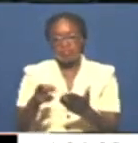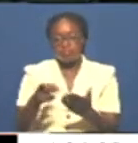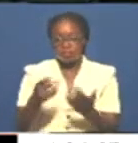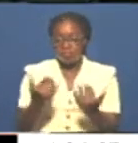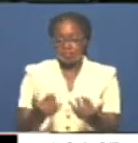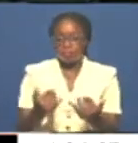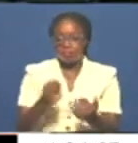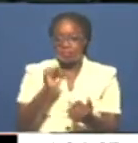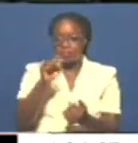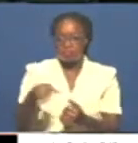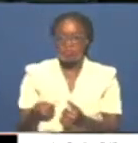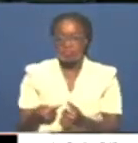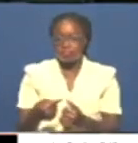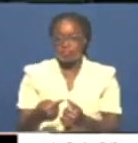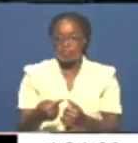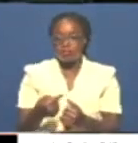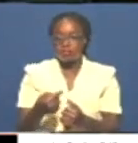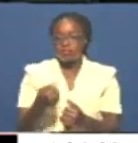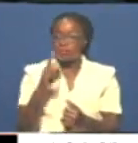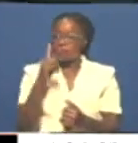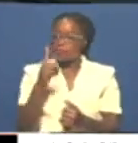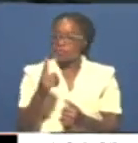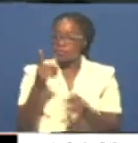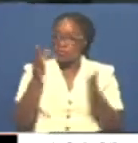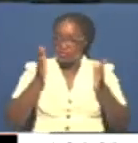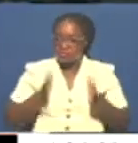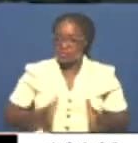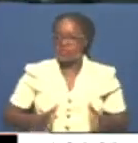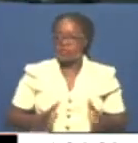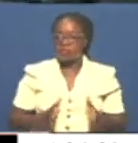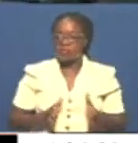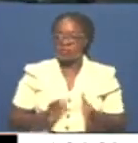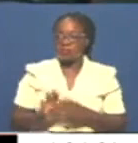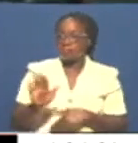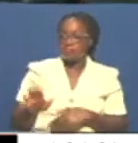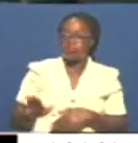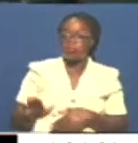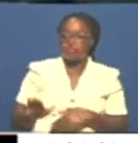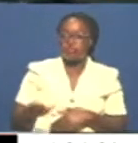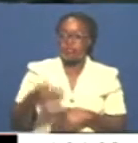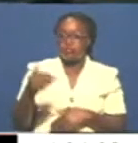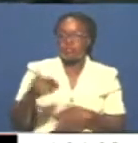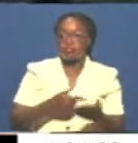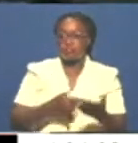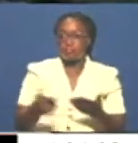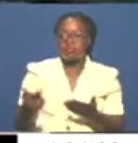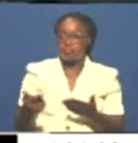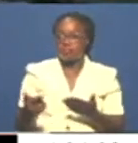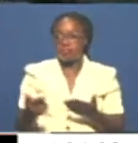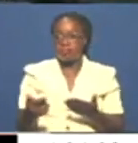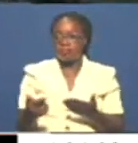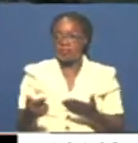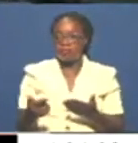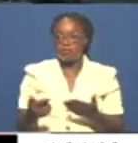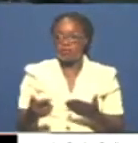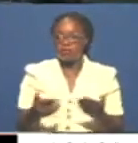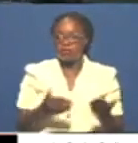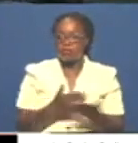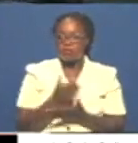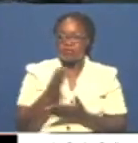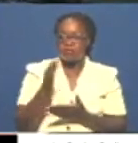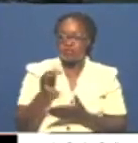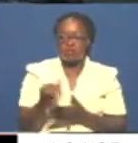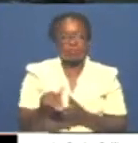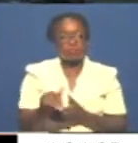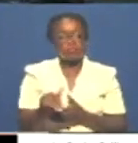one contact person. You can have a date of return in the next 2 weeks to ensure that all the documents